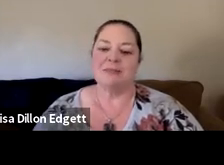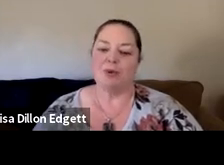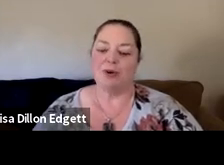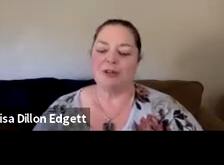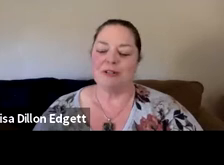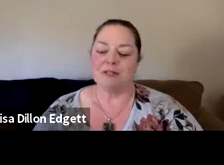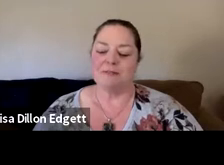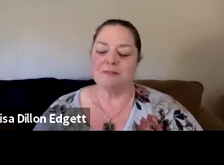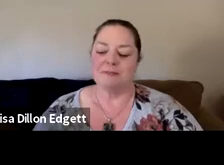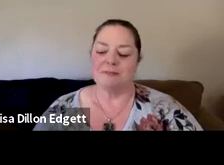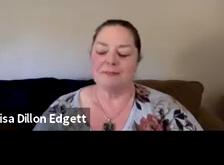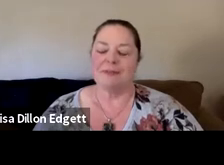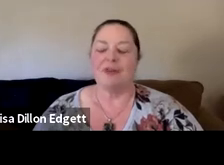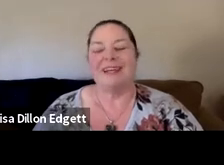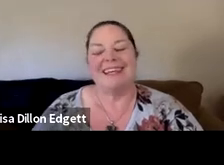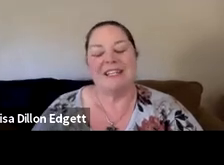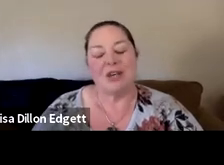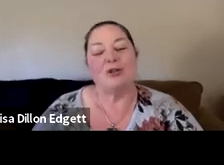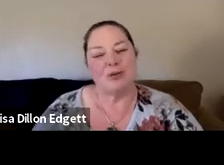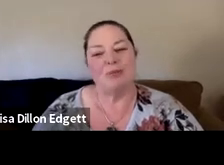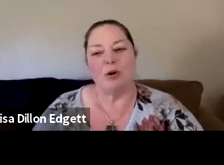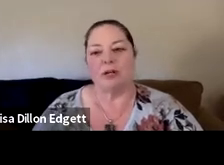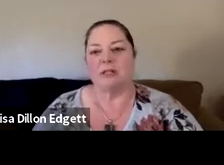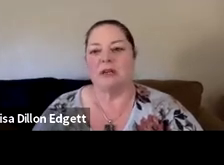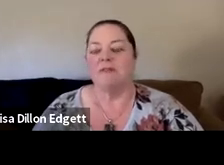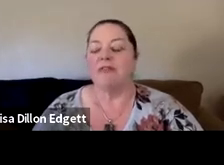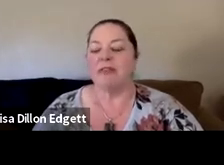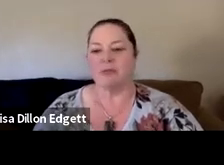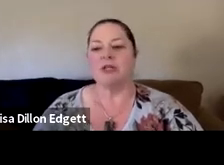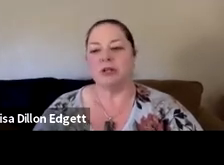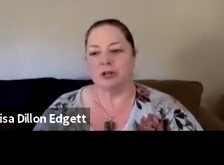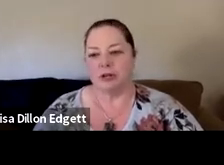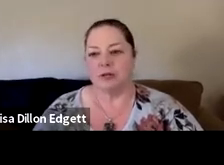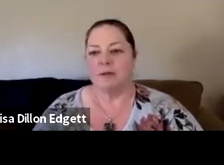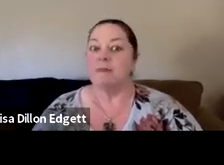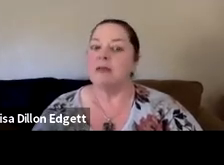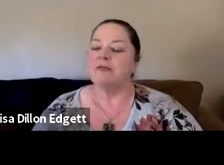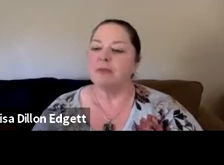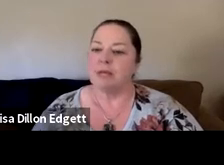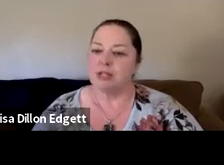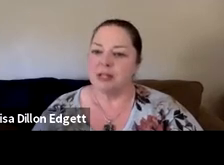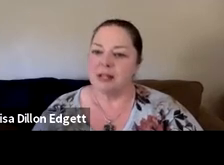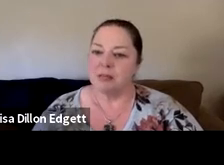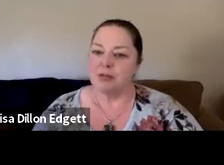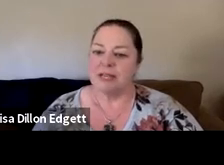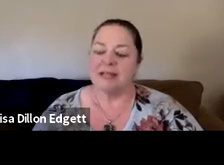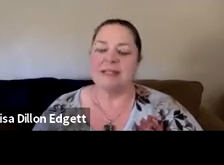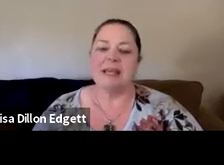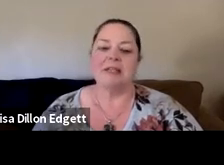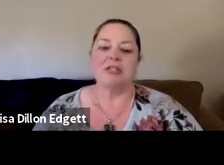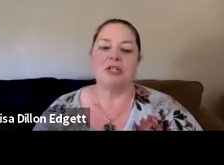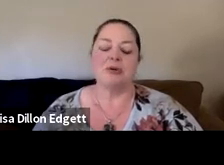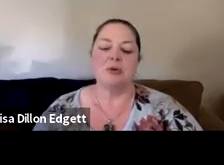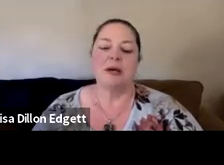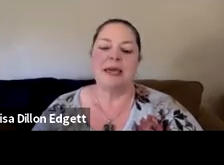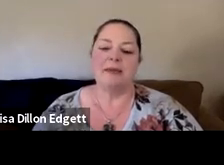as important, or it is also important for them to learn the information that I present